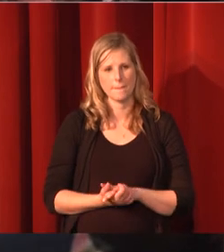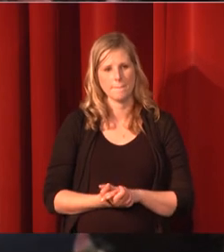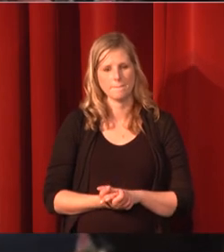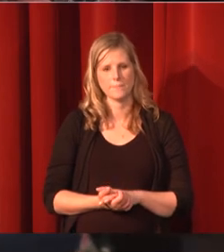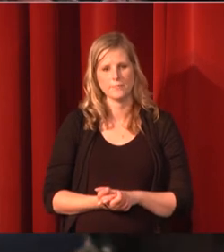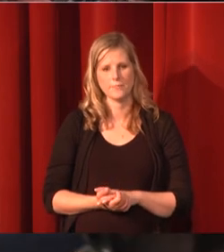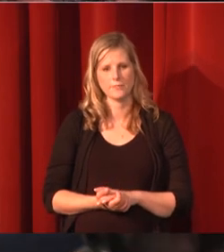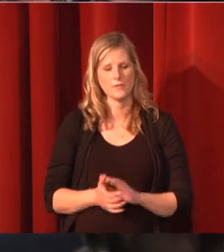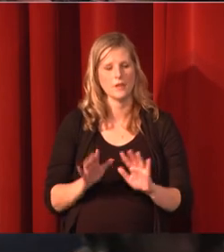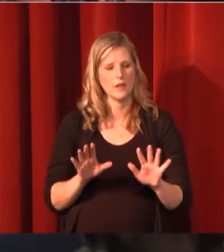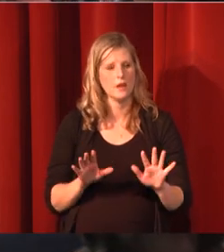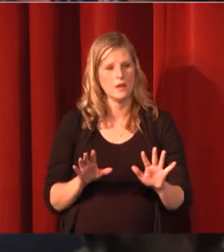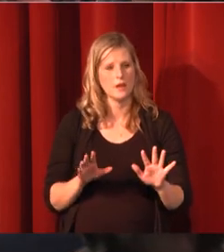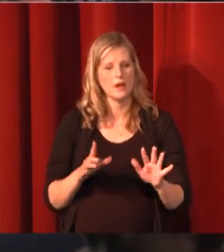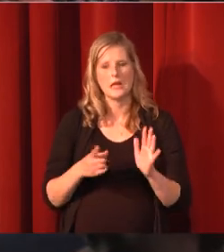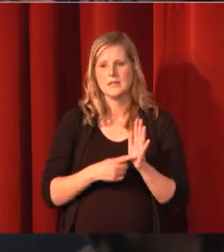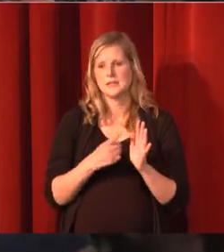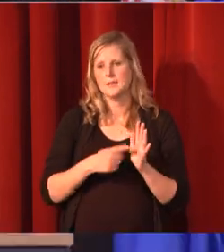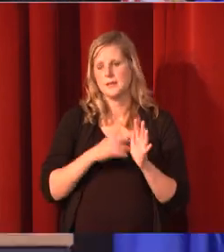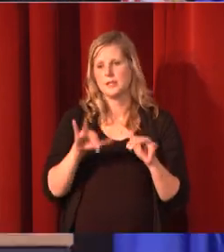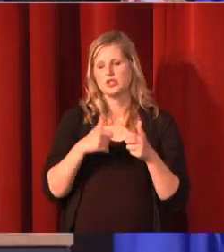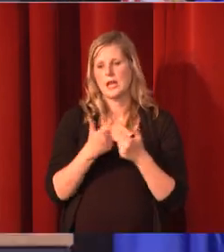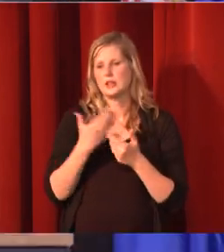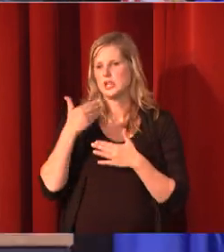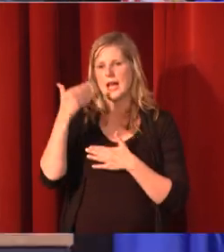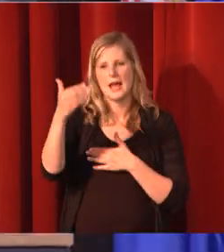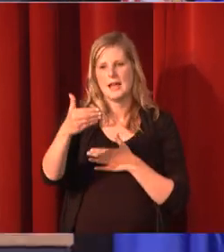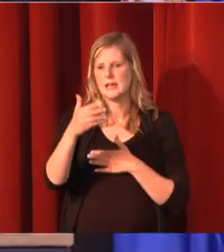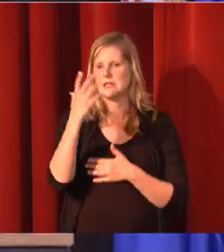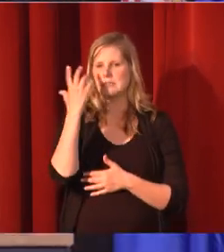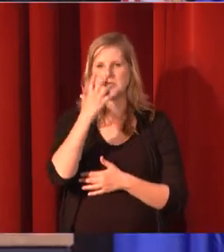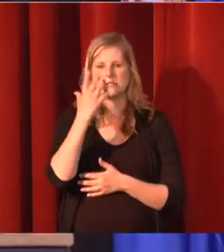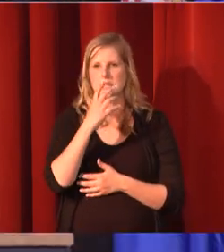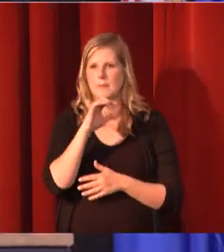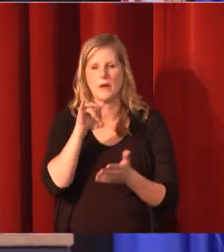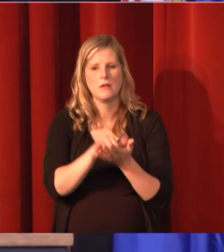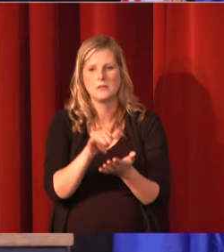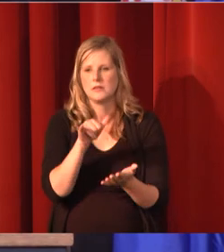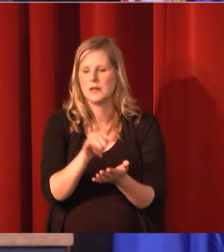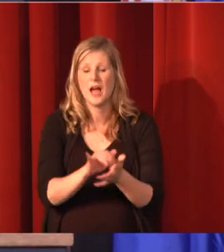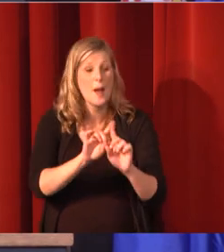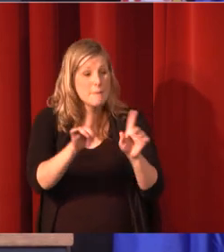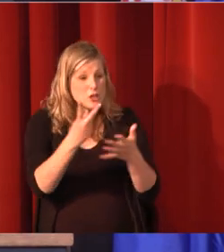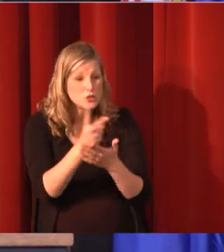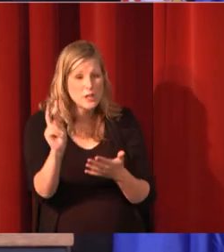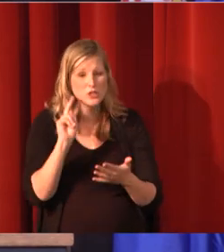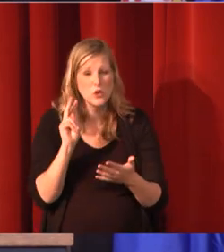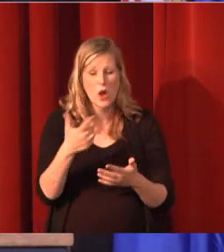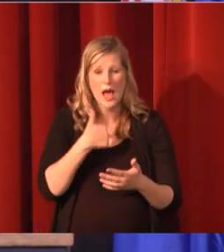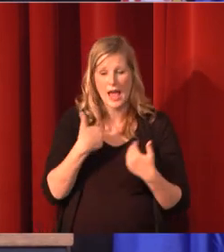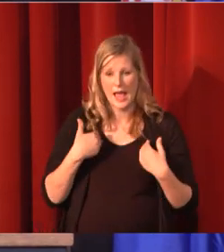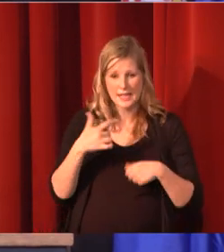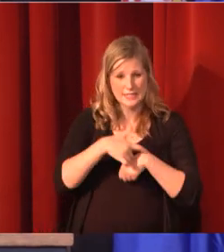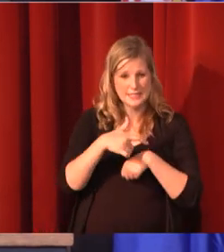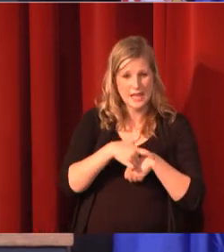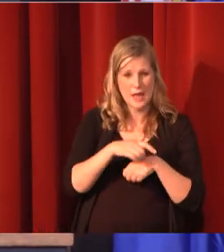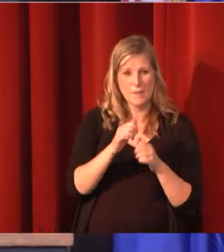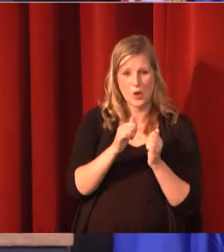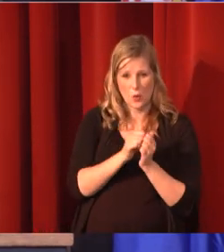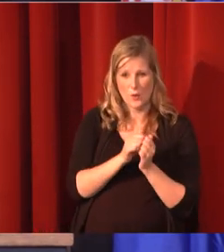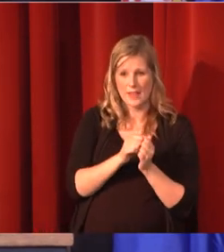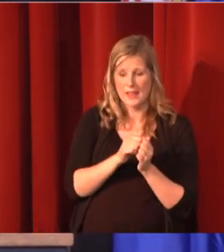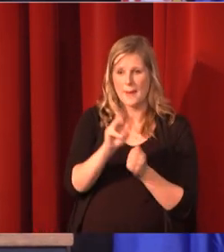you know sometimes the challenge ahead seems too great to bear but two weeks ago I got a chance to spend time with Kofi Annan a